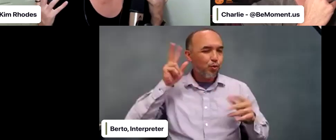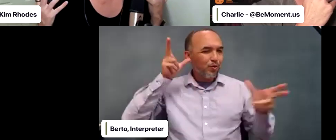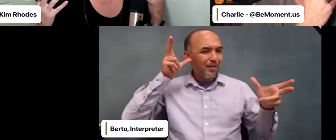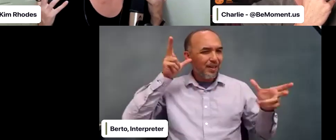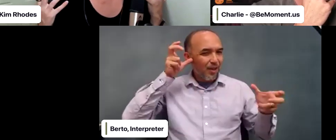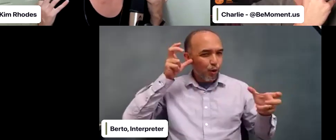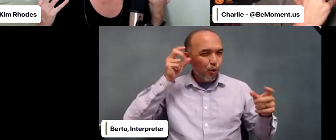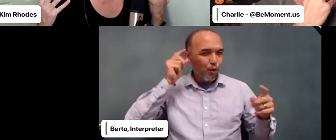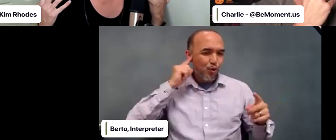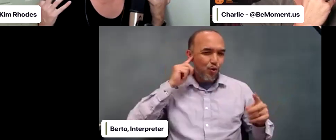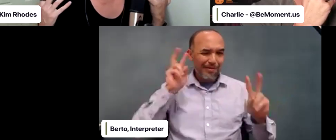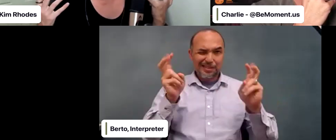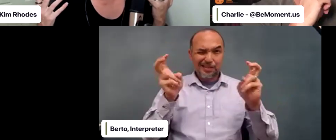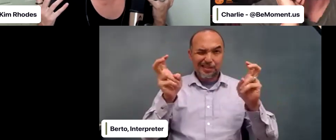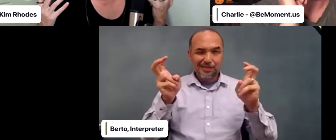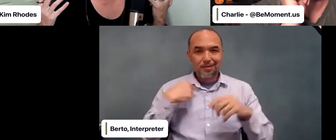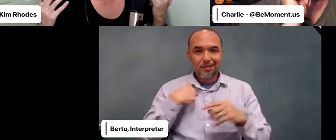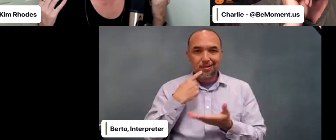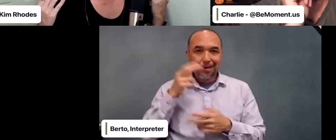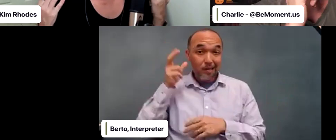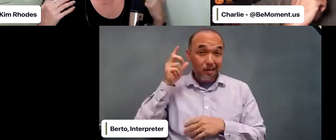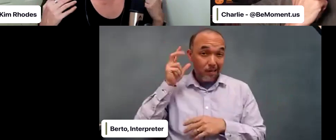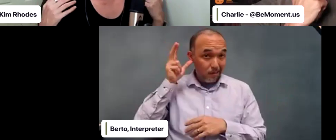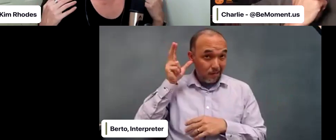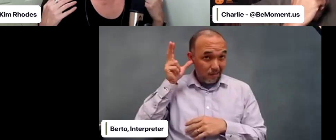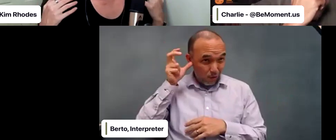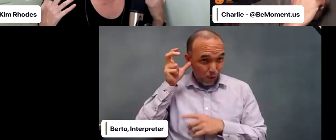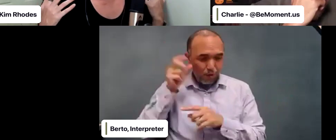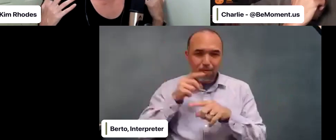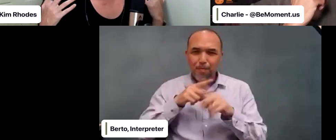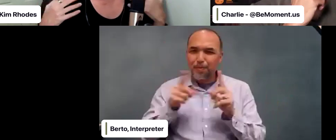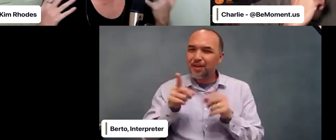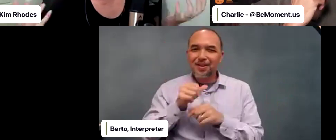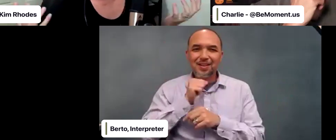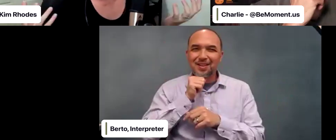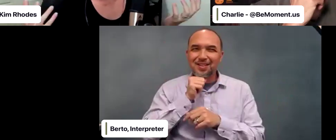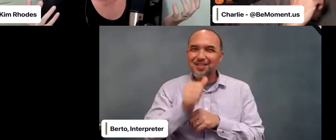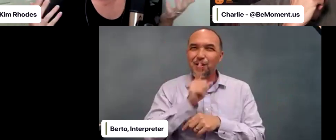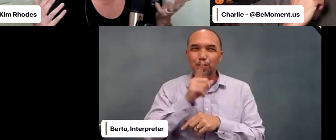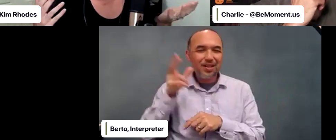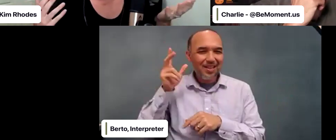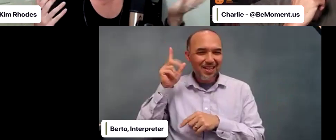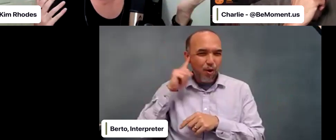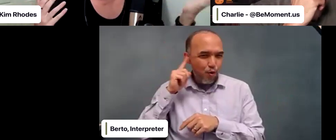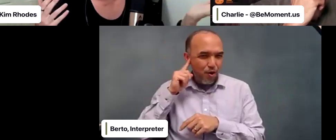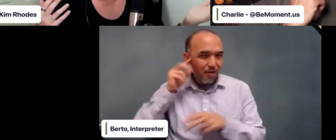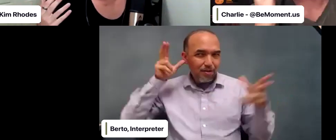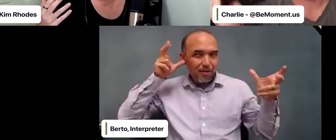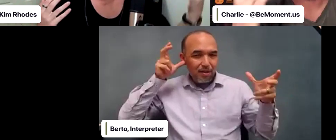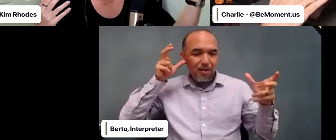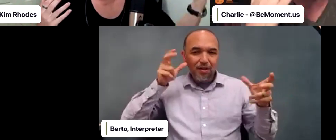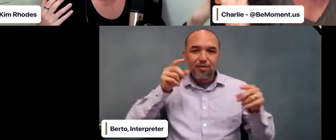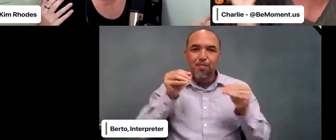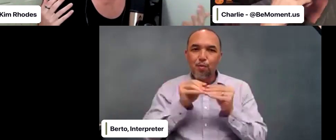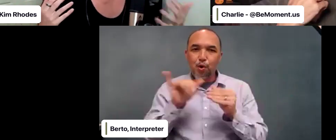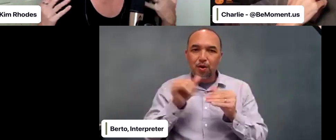word because it makes sense, but it feels much more like a download. It feels much more like when you're in a dream and you know behind that door is